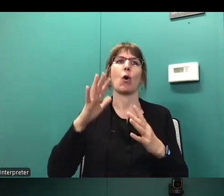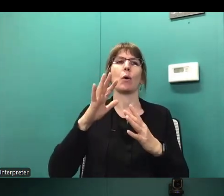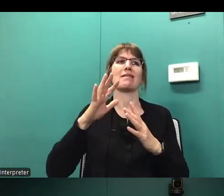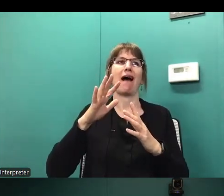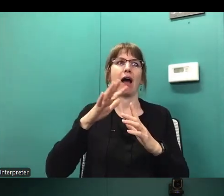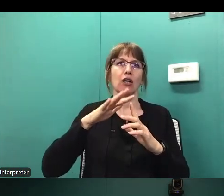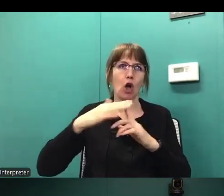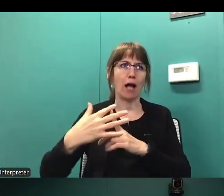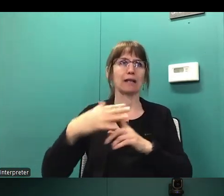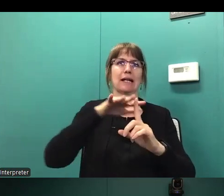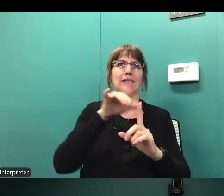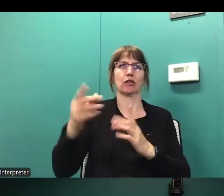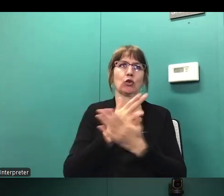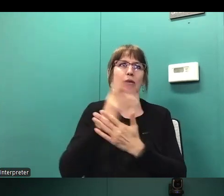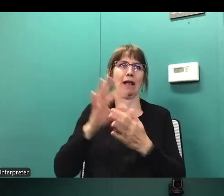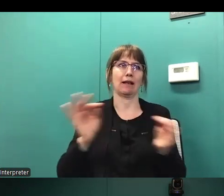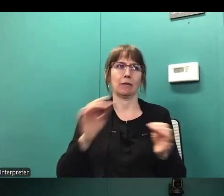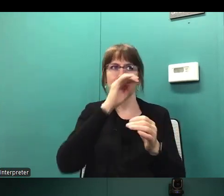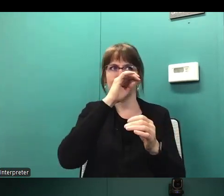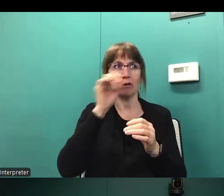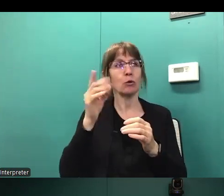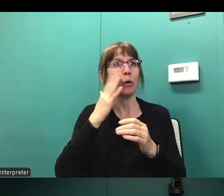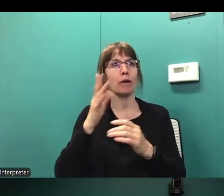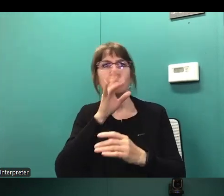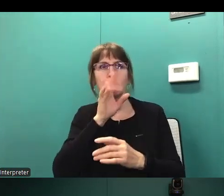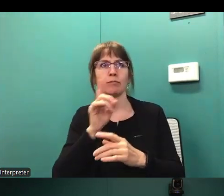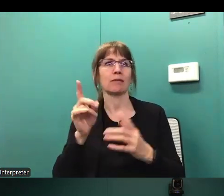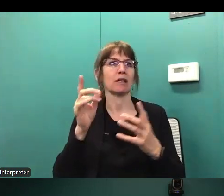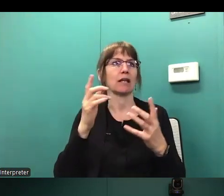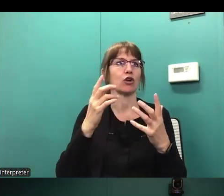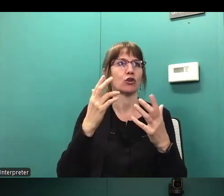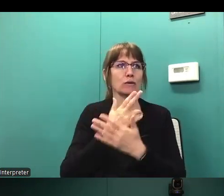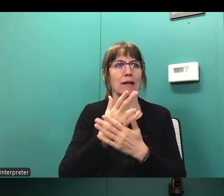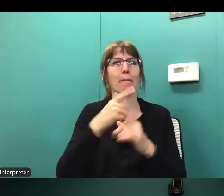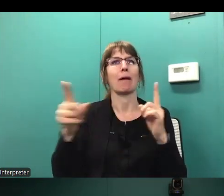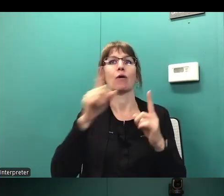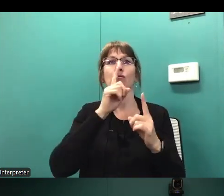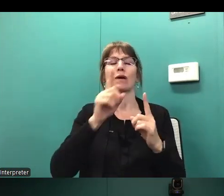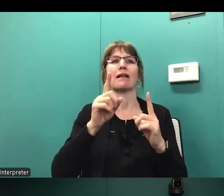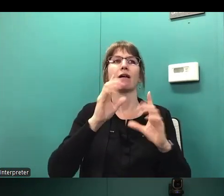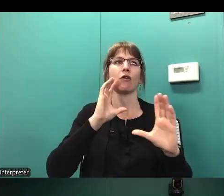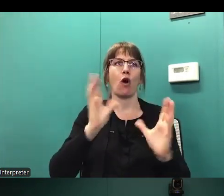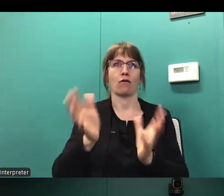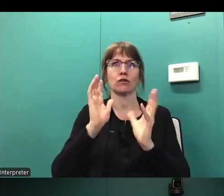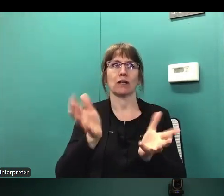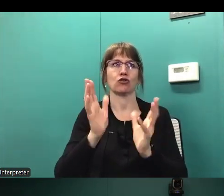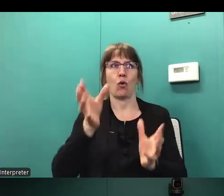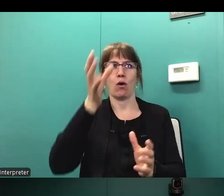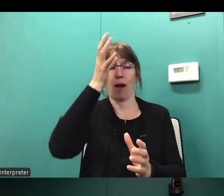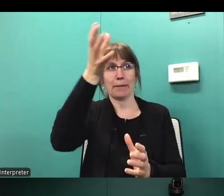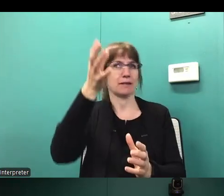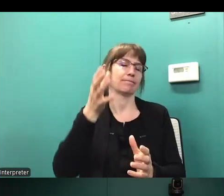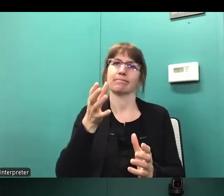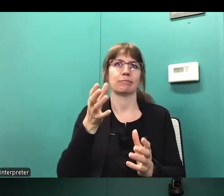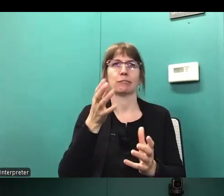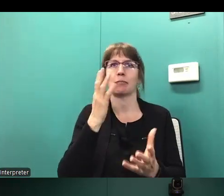them and they're using this language, but it may not be like conversational competence. It may not go with what